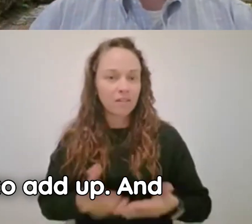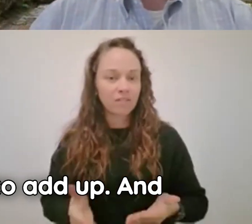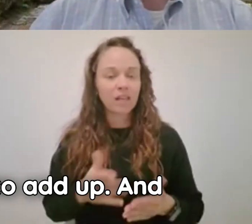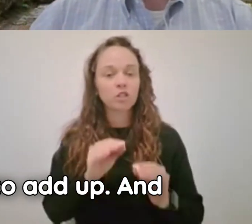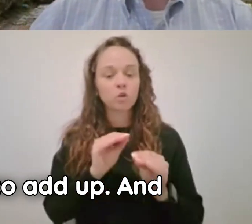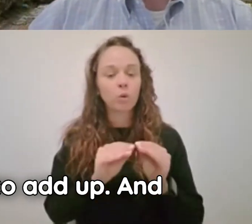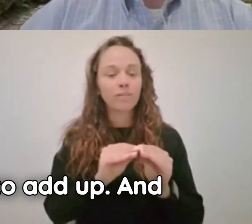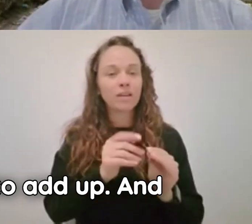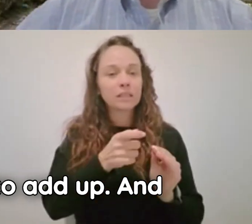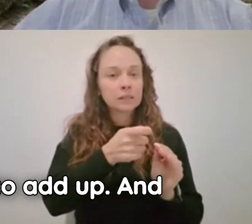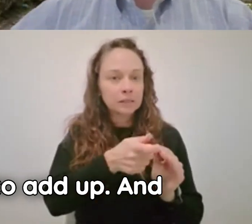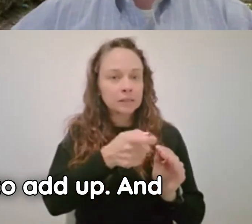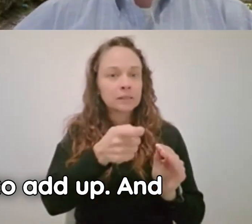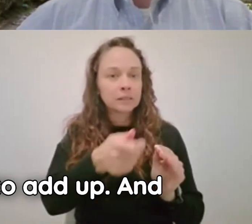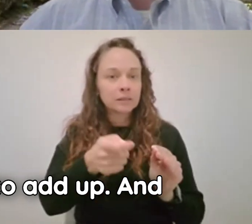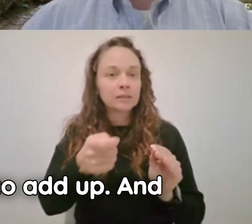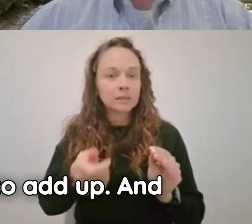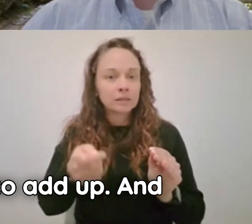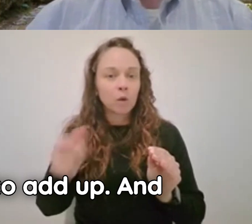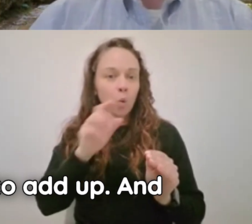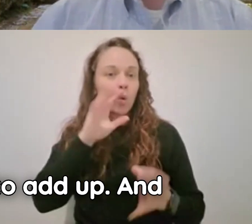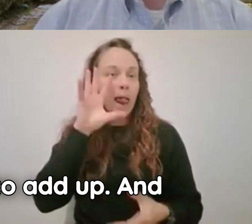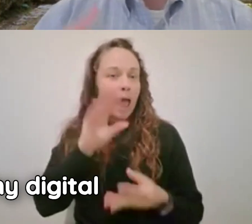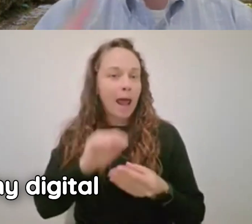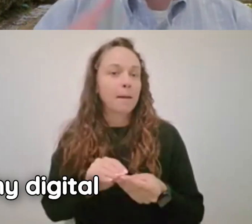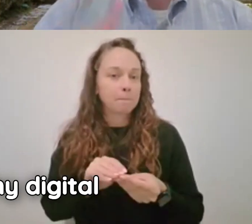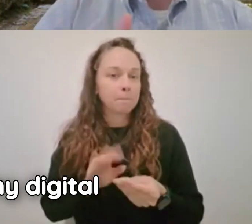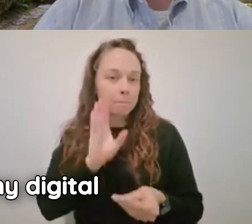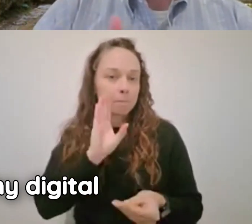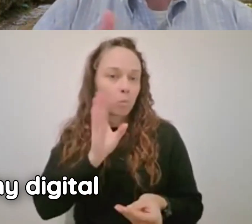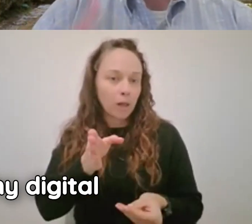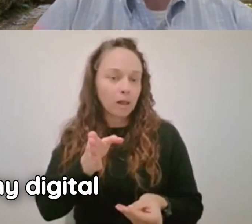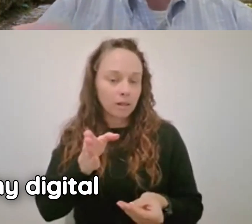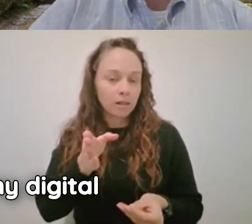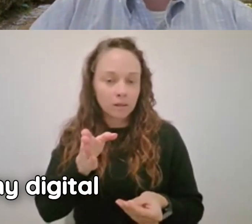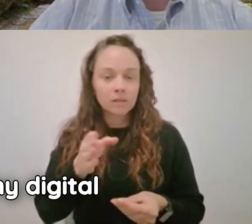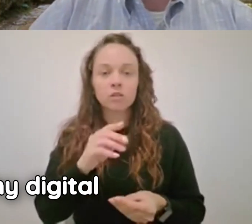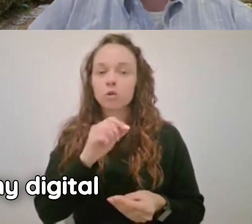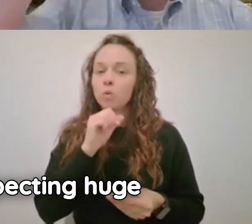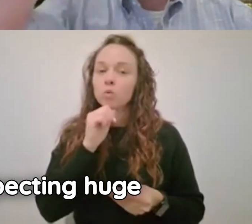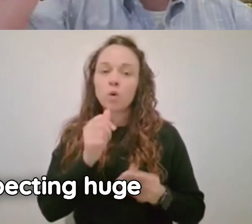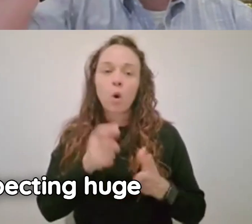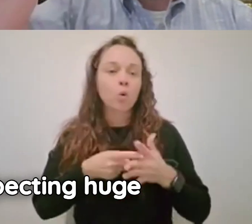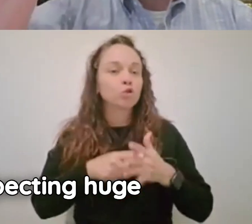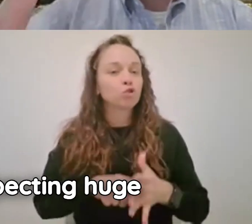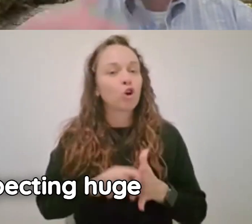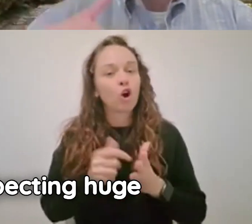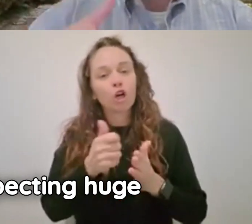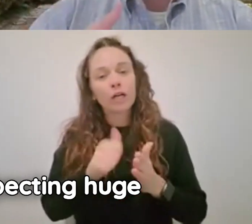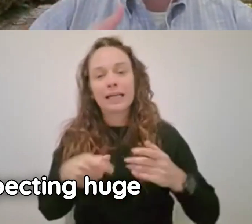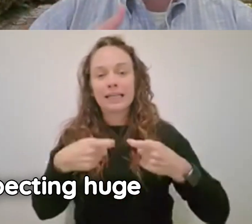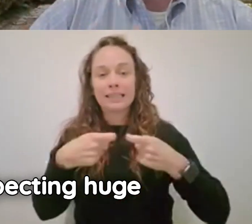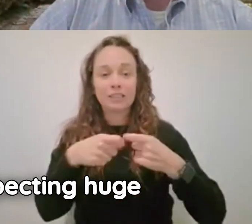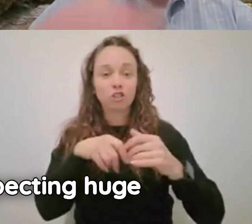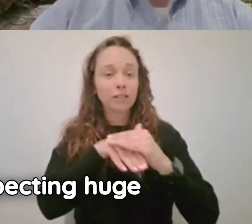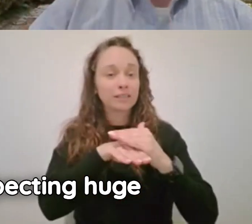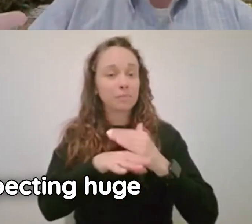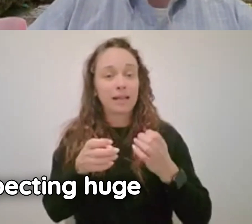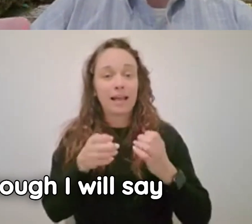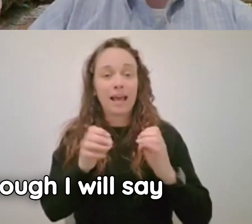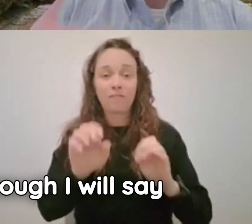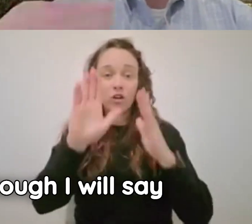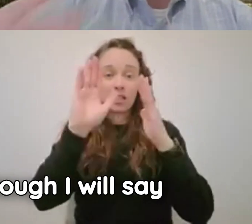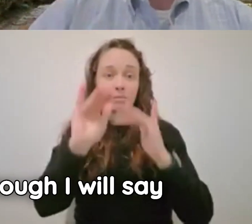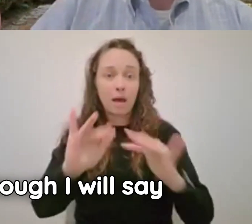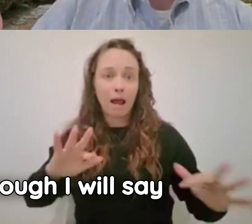at a time over time is going to add up. And so don't go into any digital accessibility effort expecting